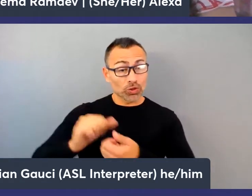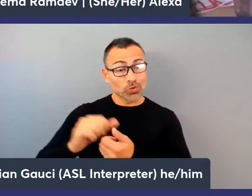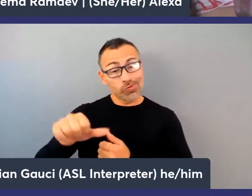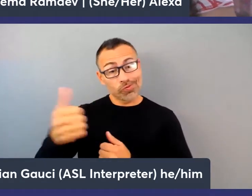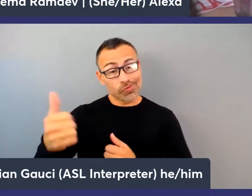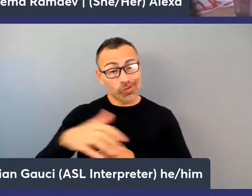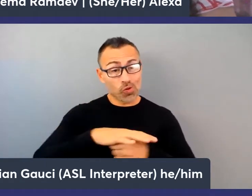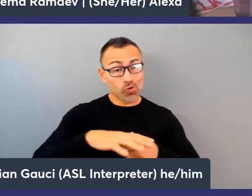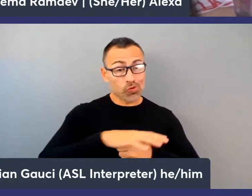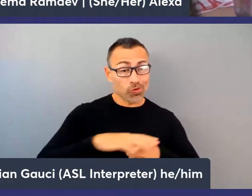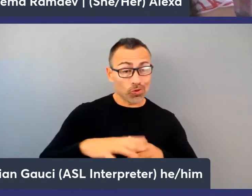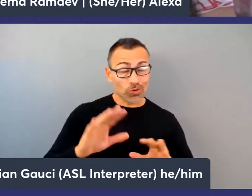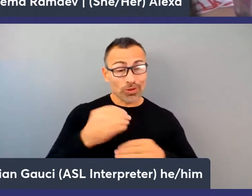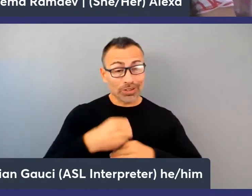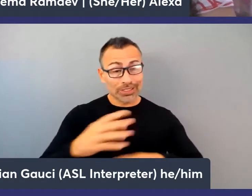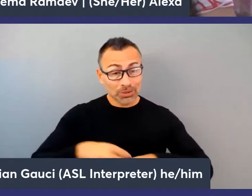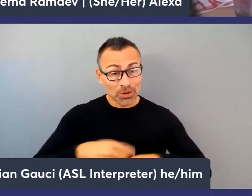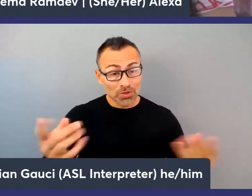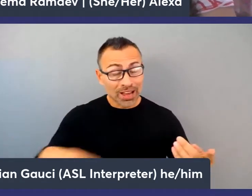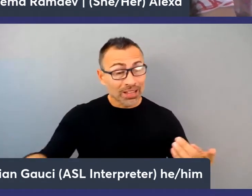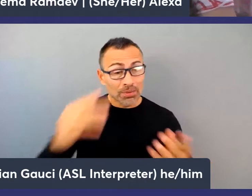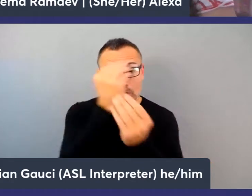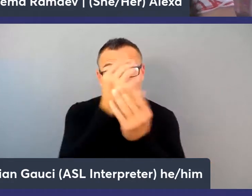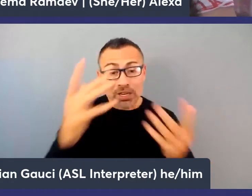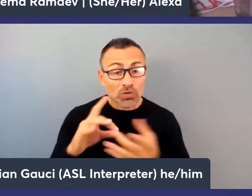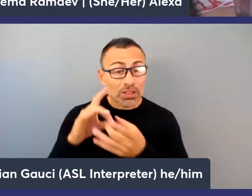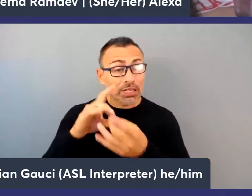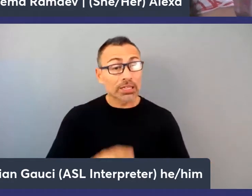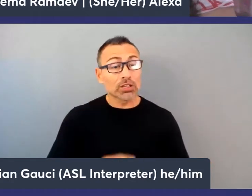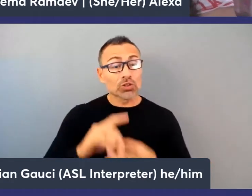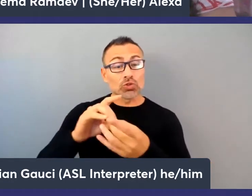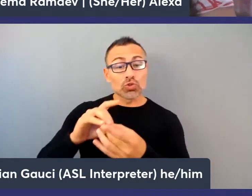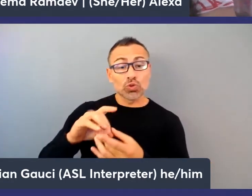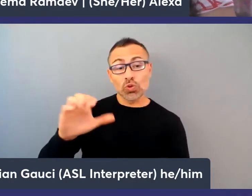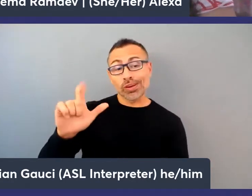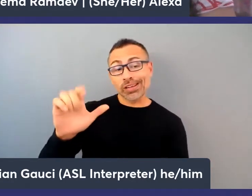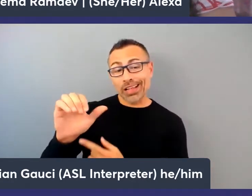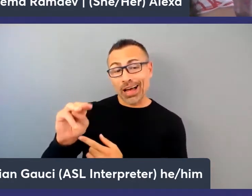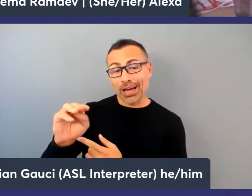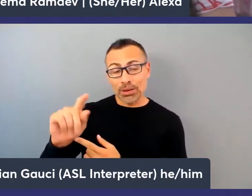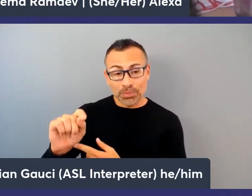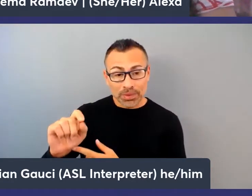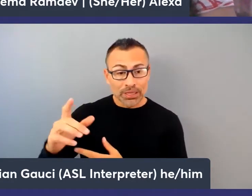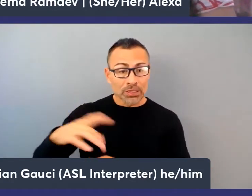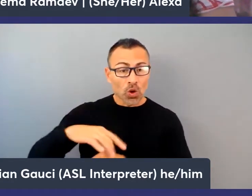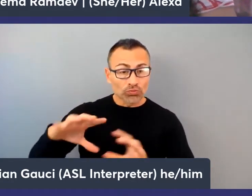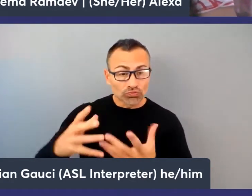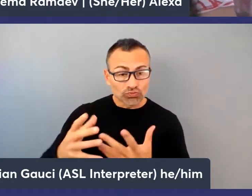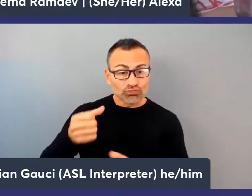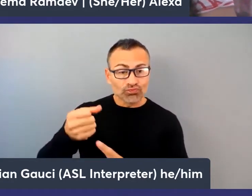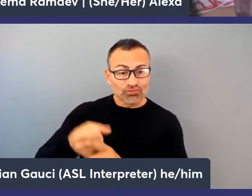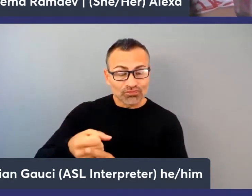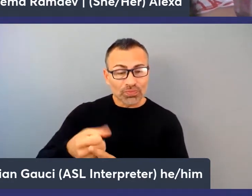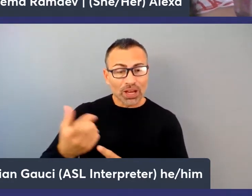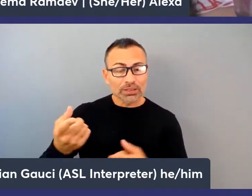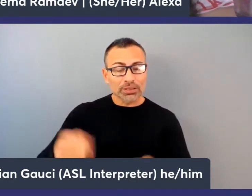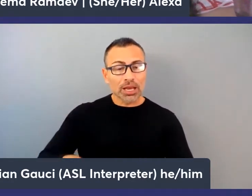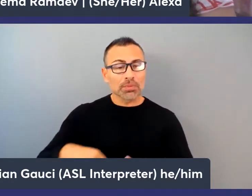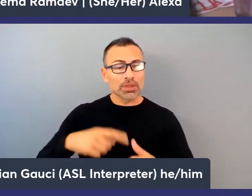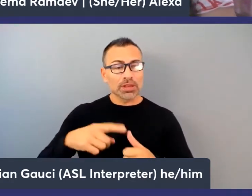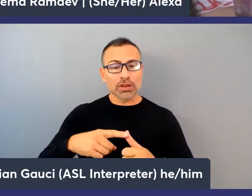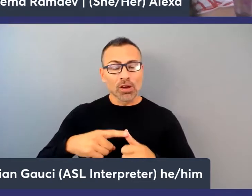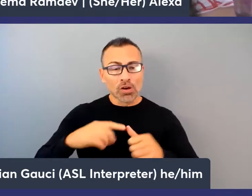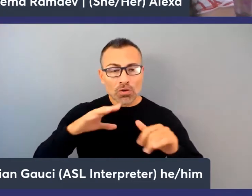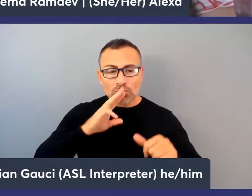that they need for climate-related impacts like flooding, drought, erosion. Some of the private